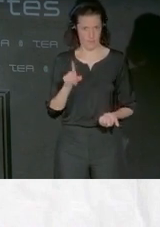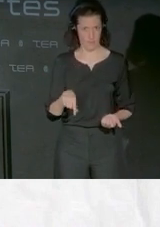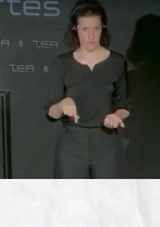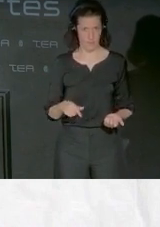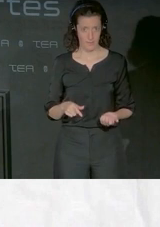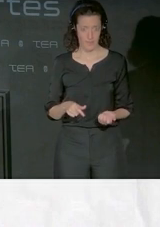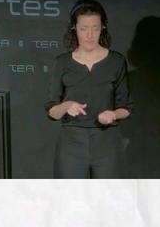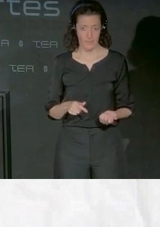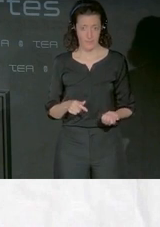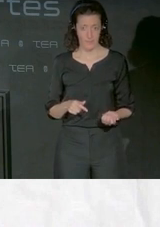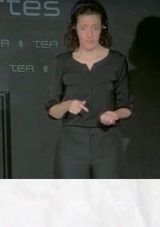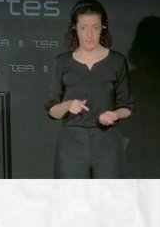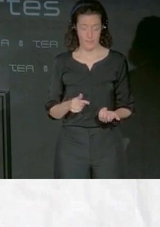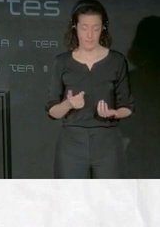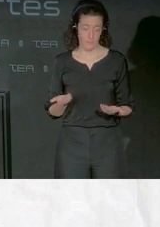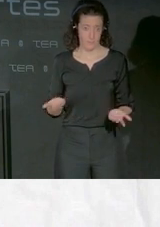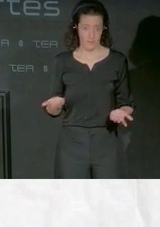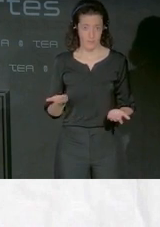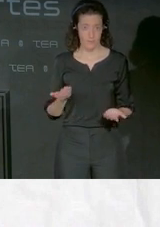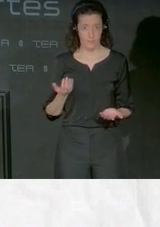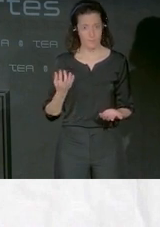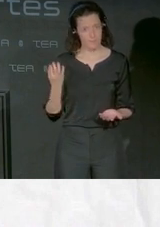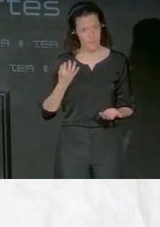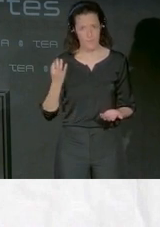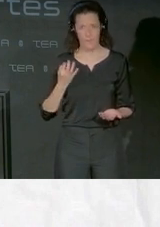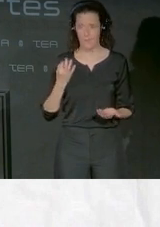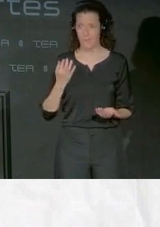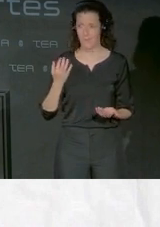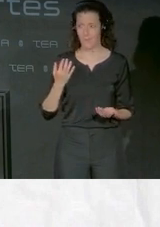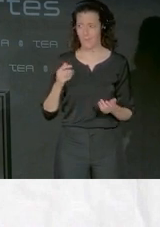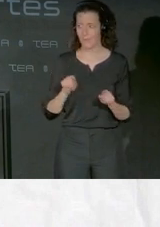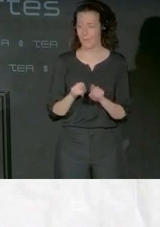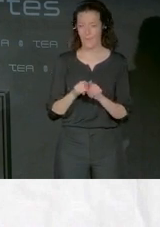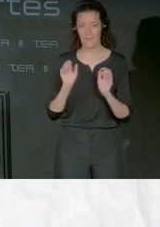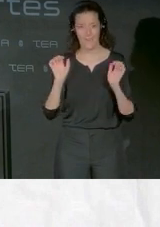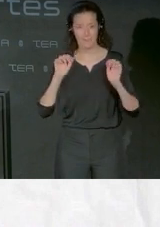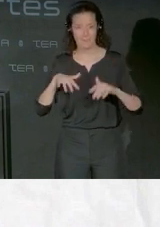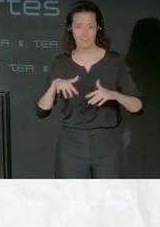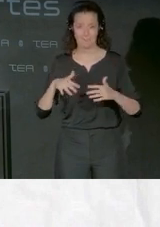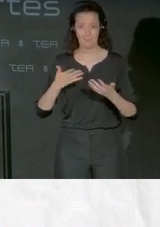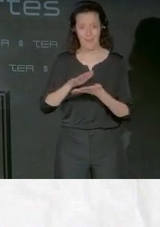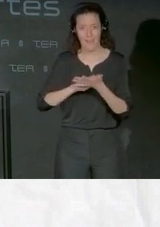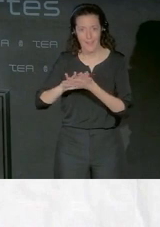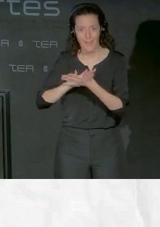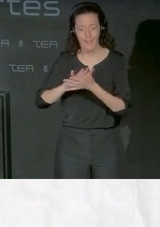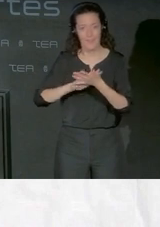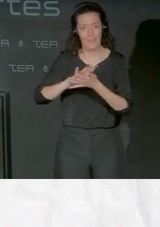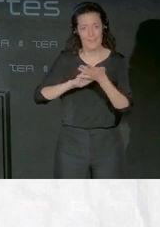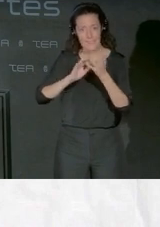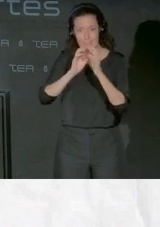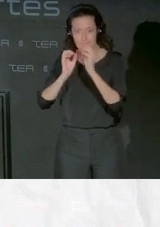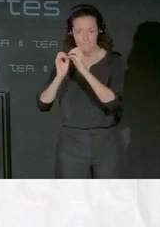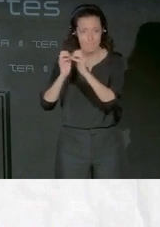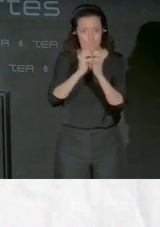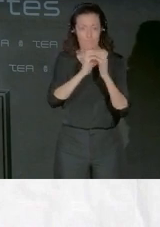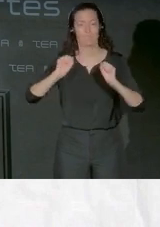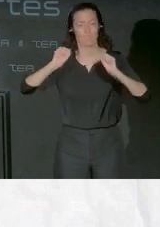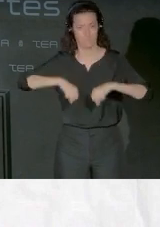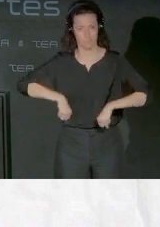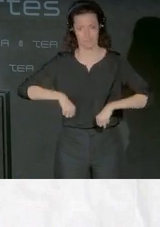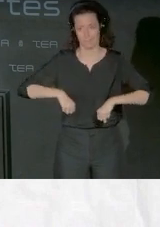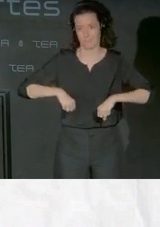a bit more partnership development with heritage institutions, which will be crucial in order to preserve games as cultural heritage in the long